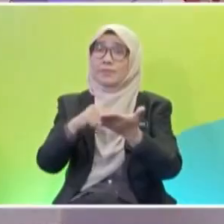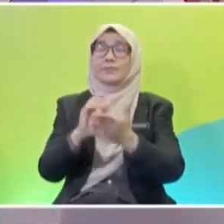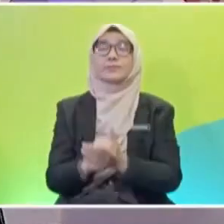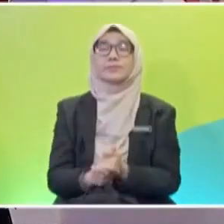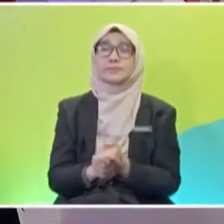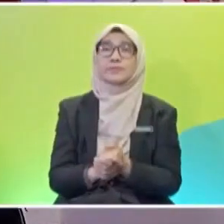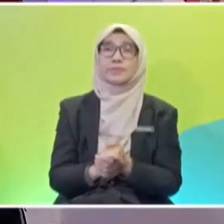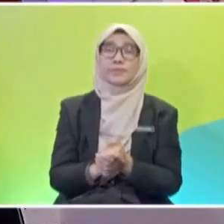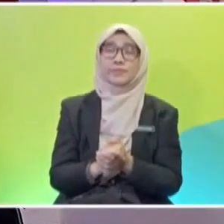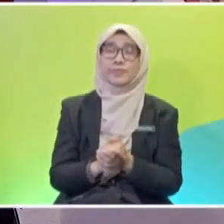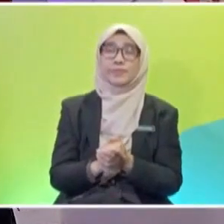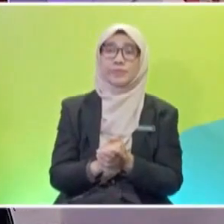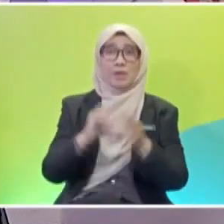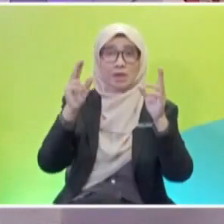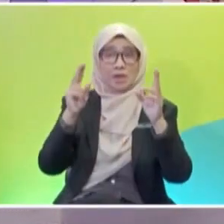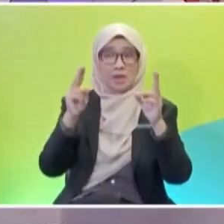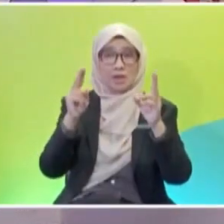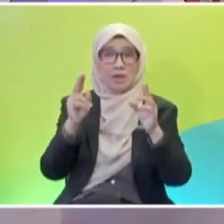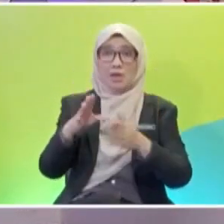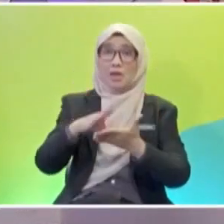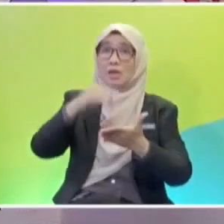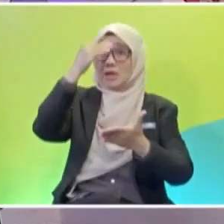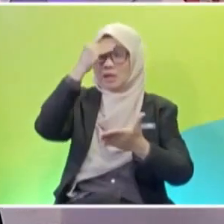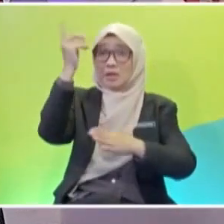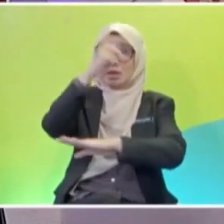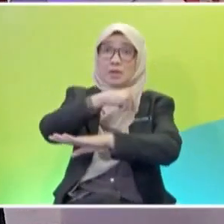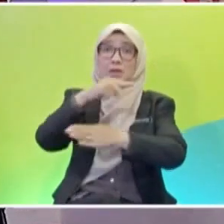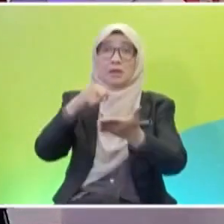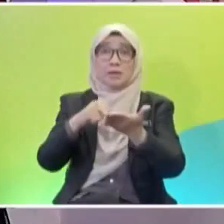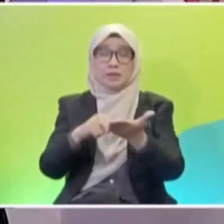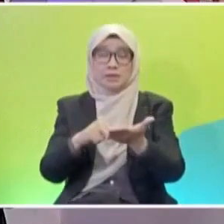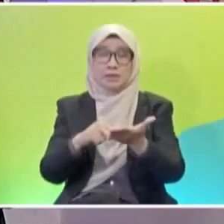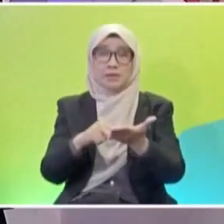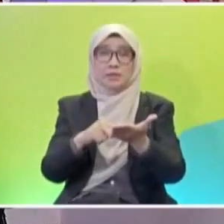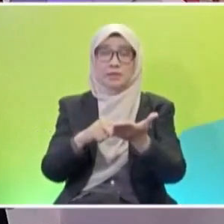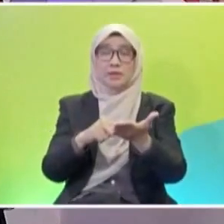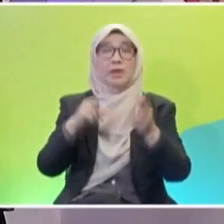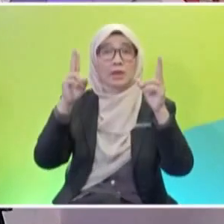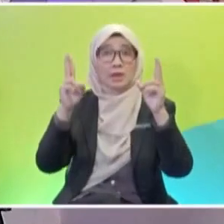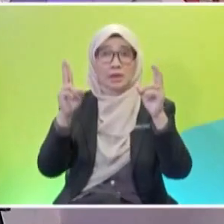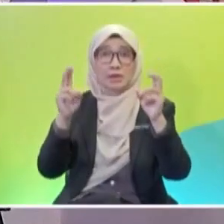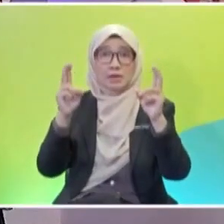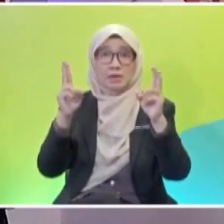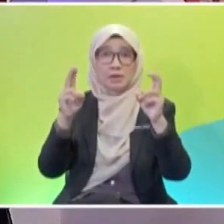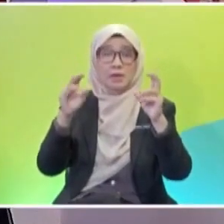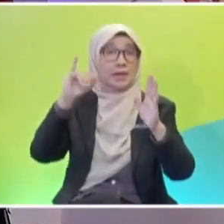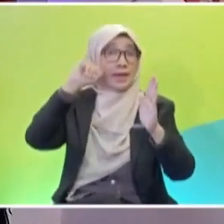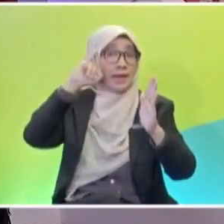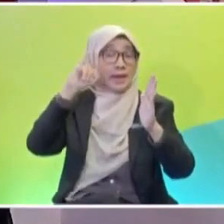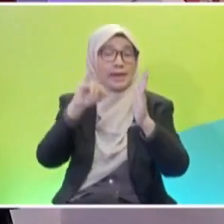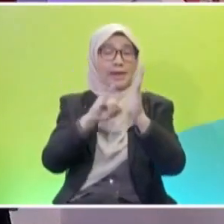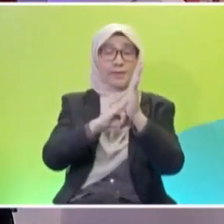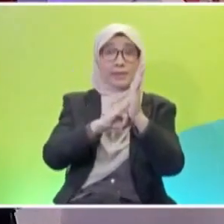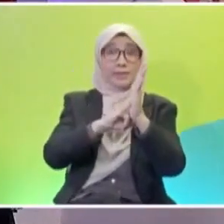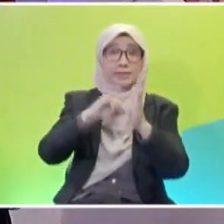everybody, our lesson for today is a reading lesson, okay? And our topic or theme is on image. So